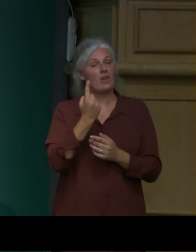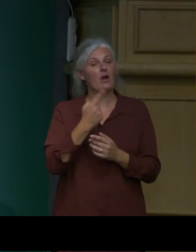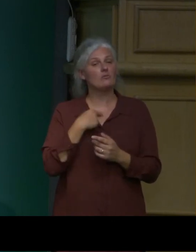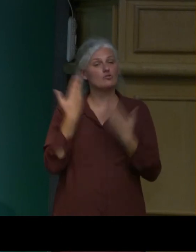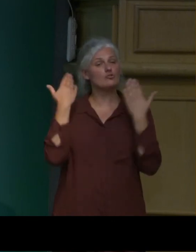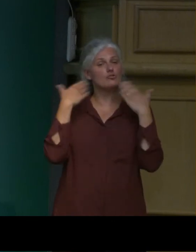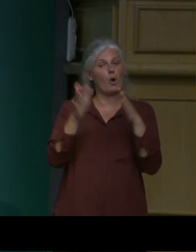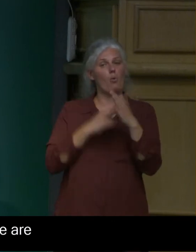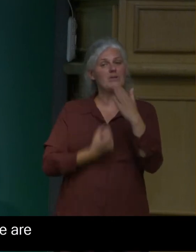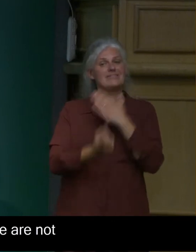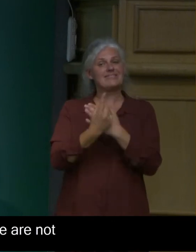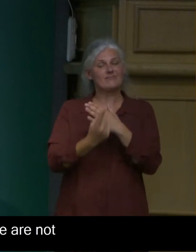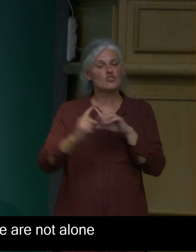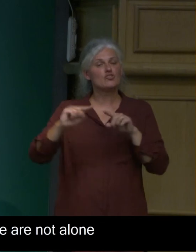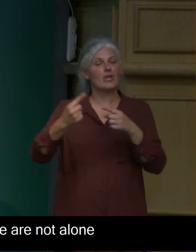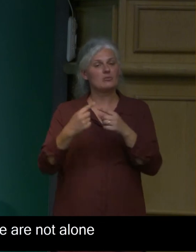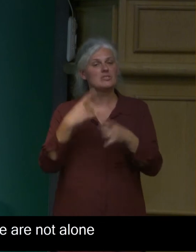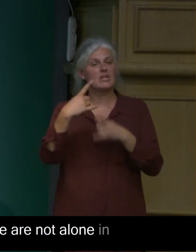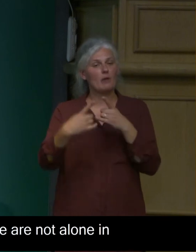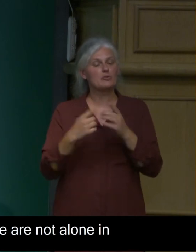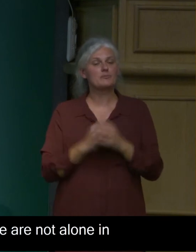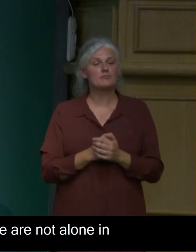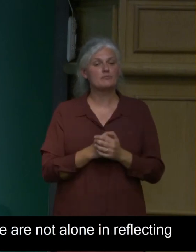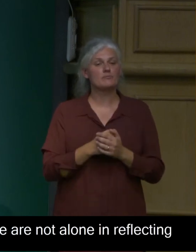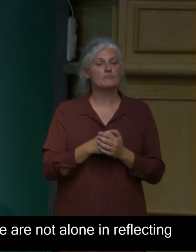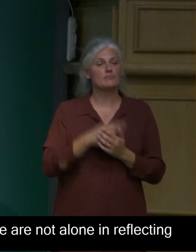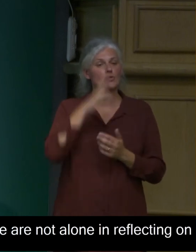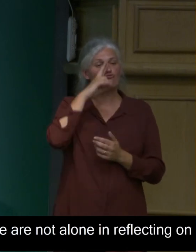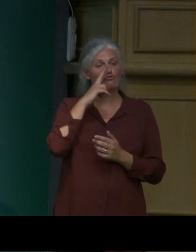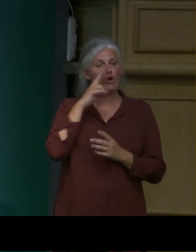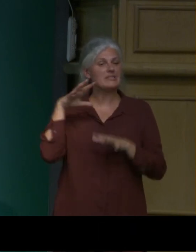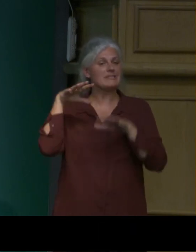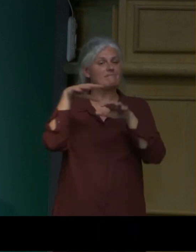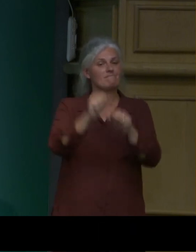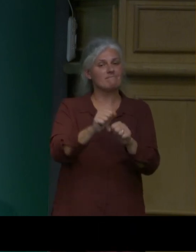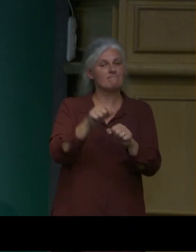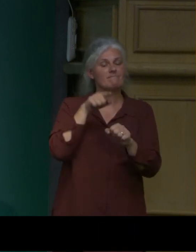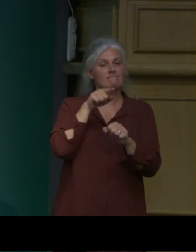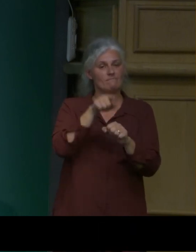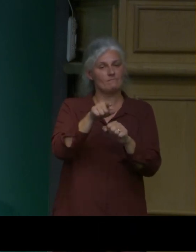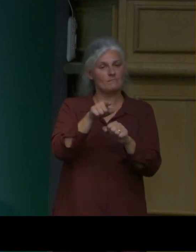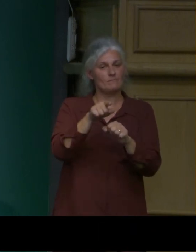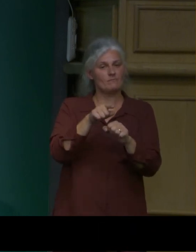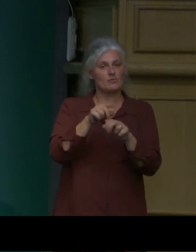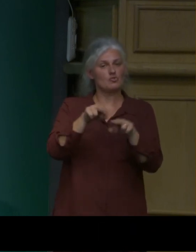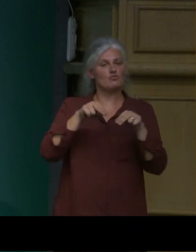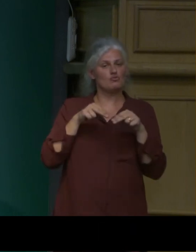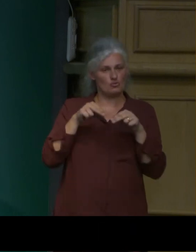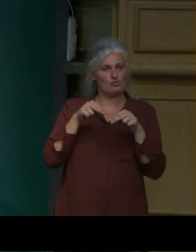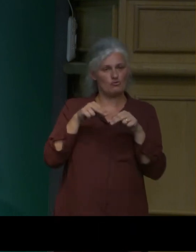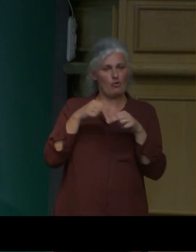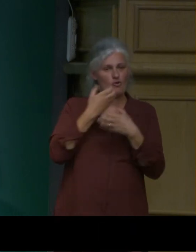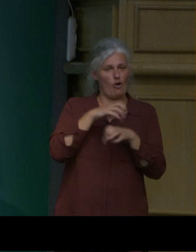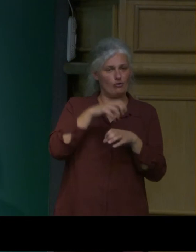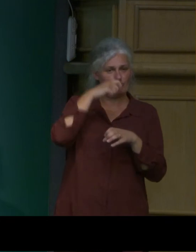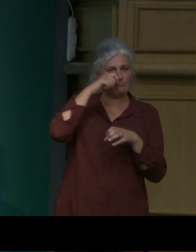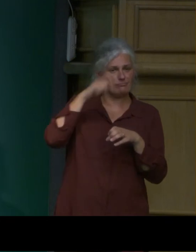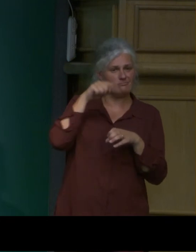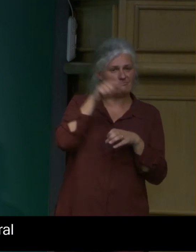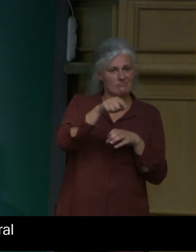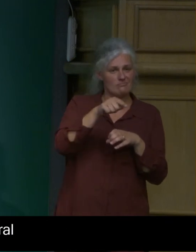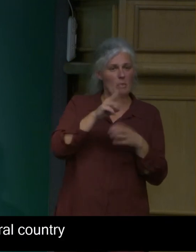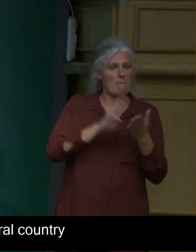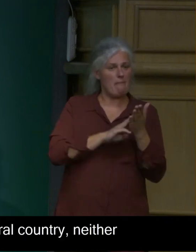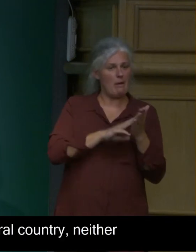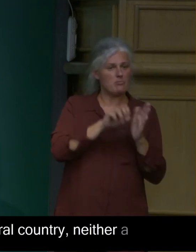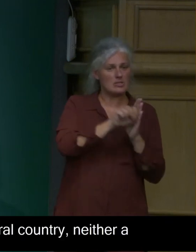reflecting on those issues Russia's invasion of a non-aligned neutral country neither a member of